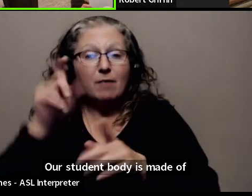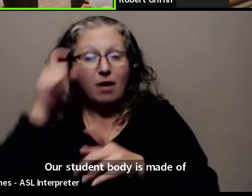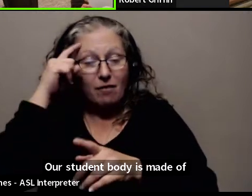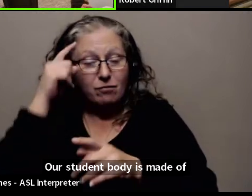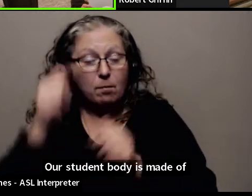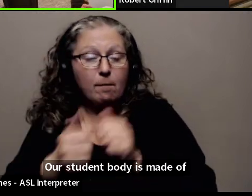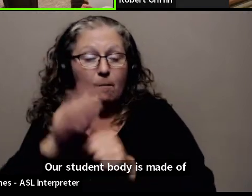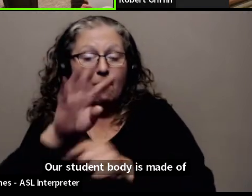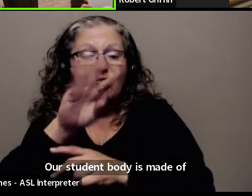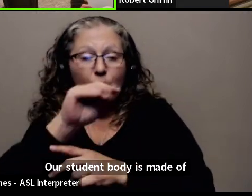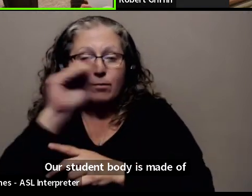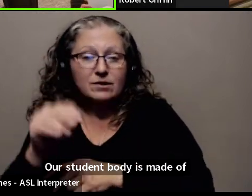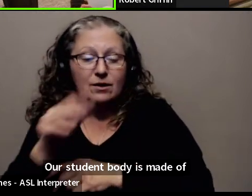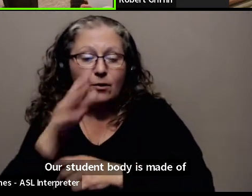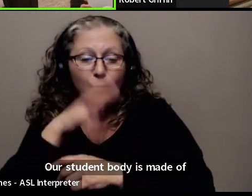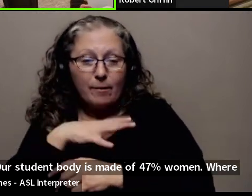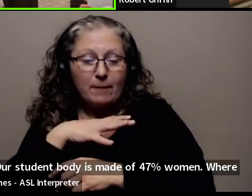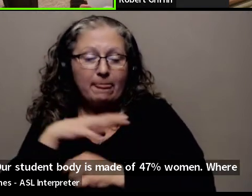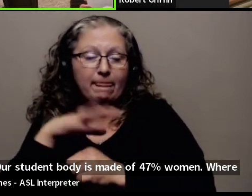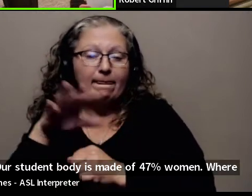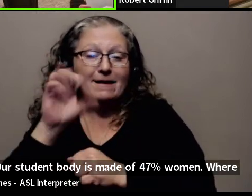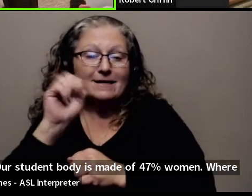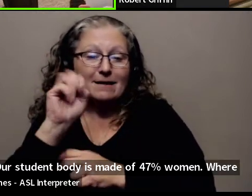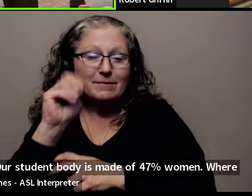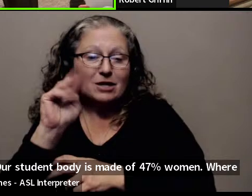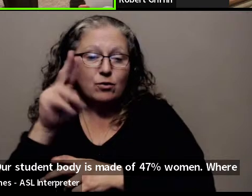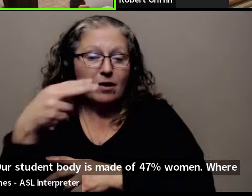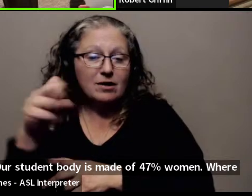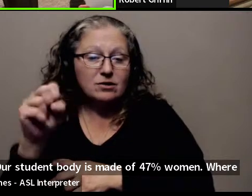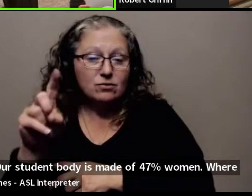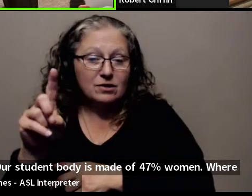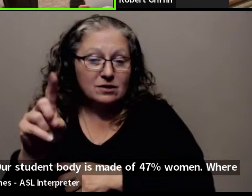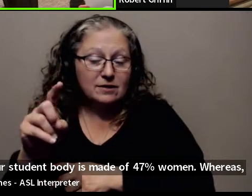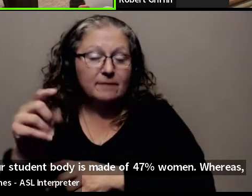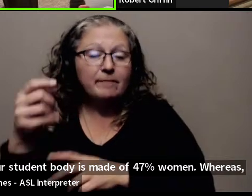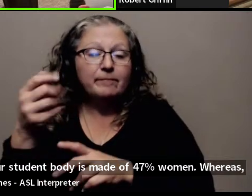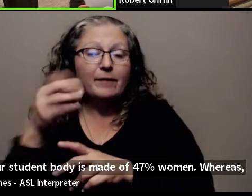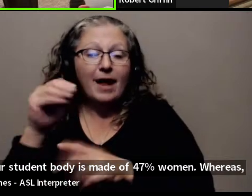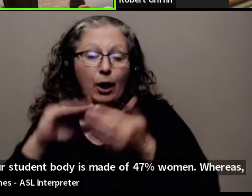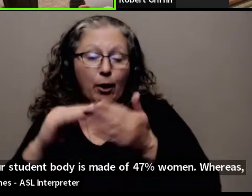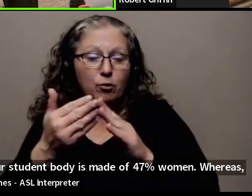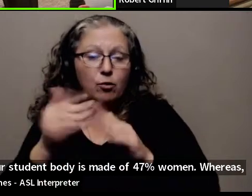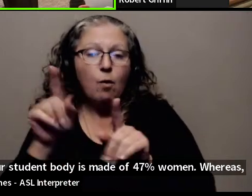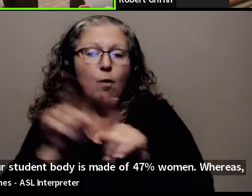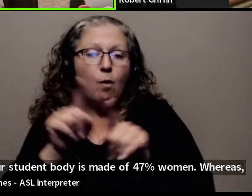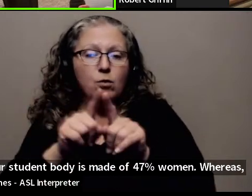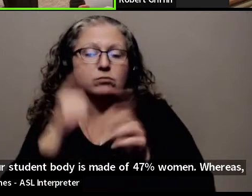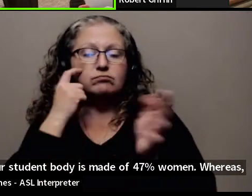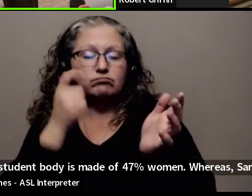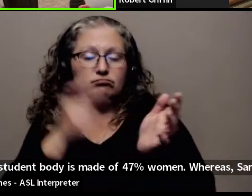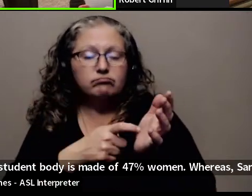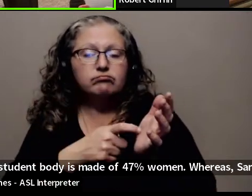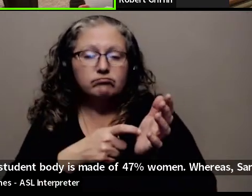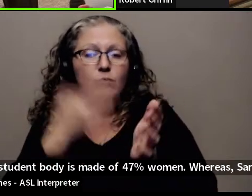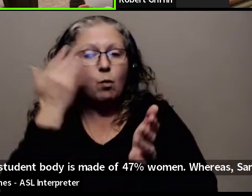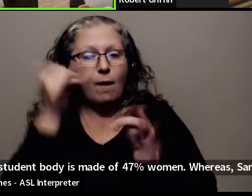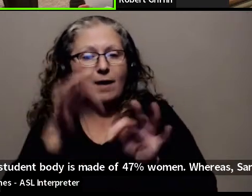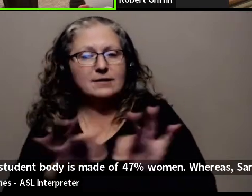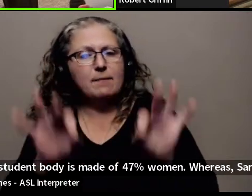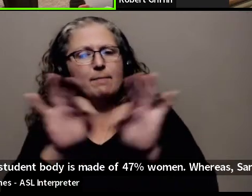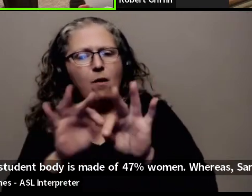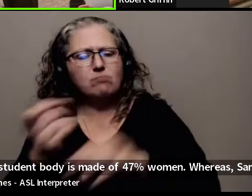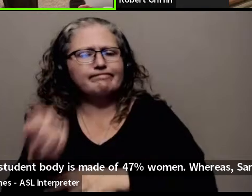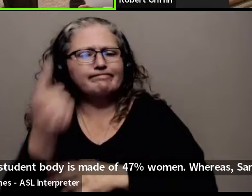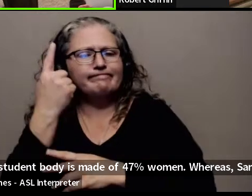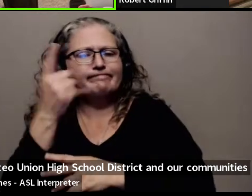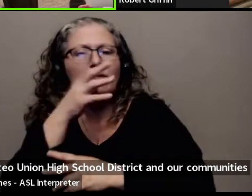women. Whereas San Mateo Union High School District and our communities also recognize the importance of